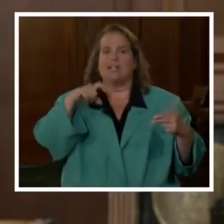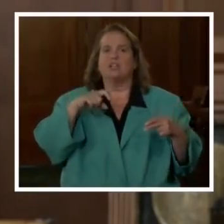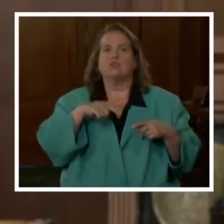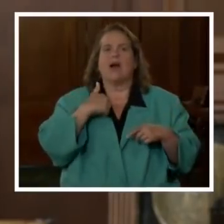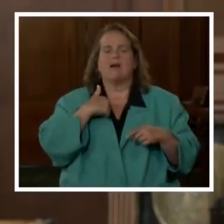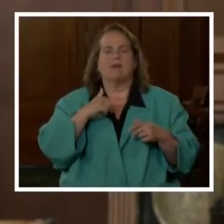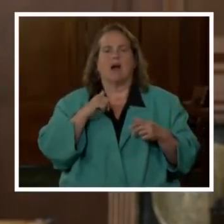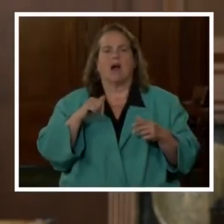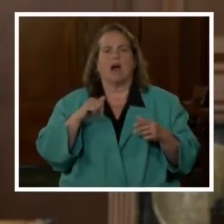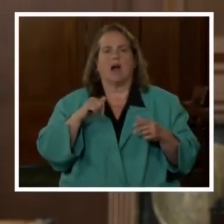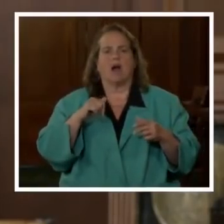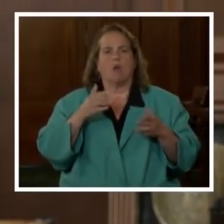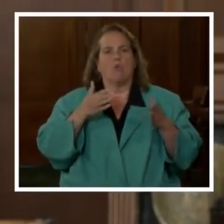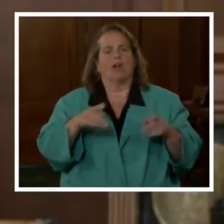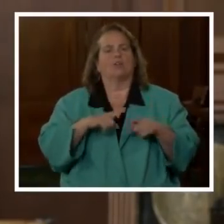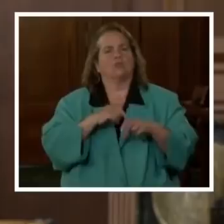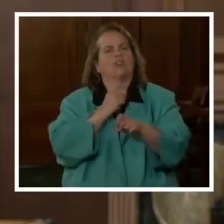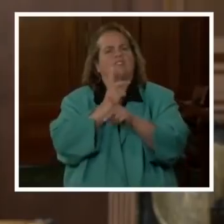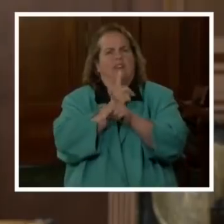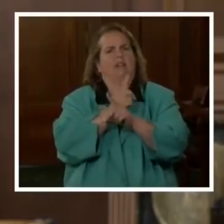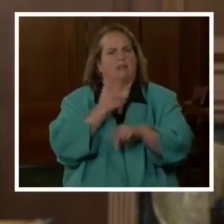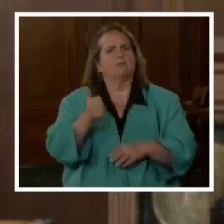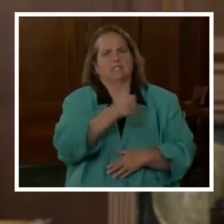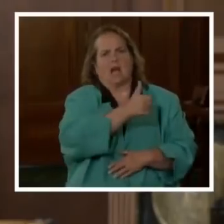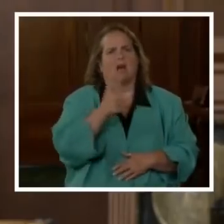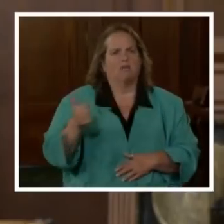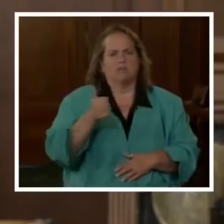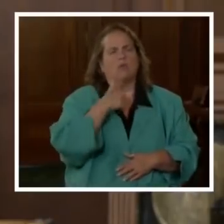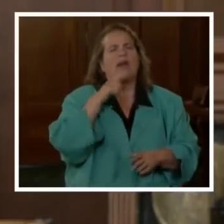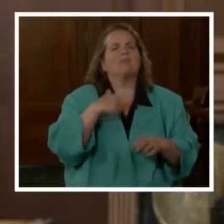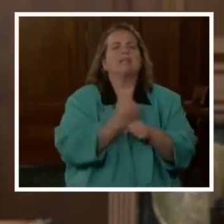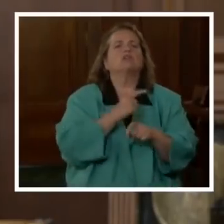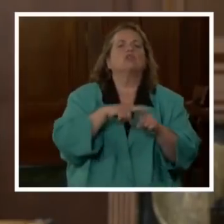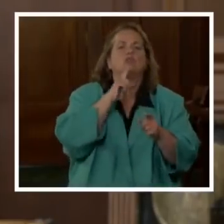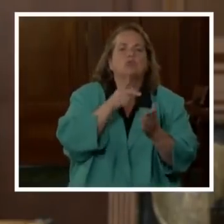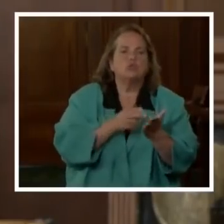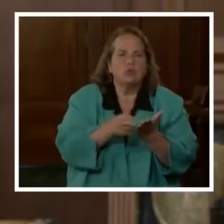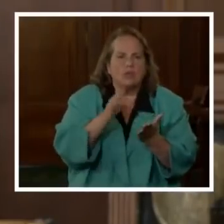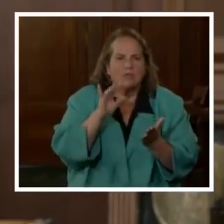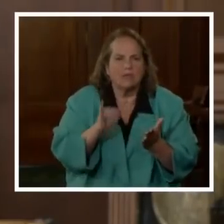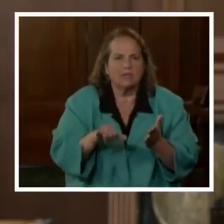to potentially defend themselves. And we got to get to the truth of this matter, and we will.